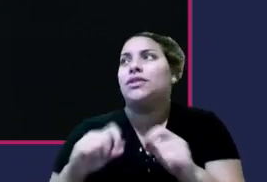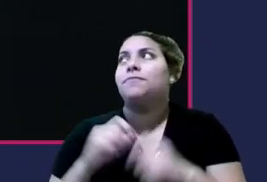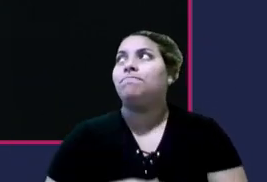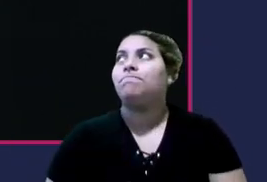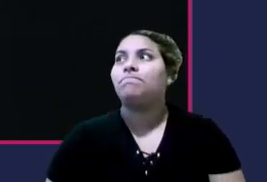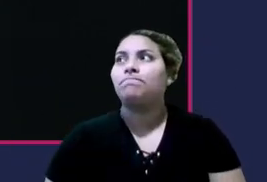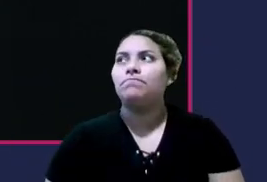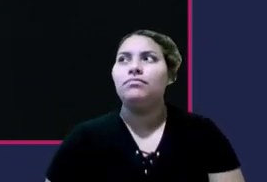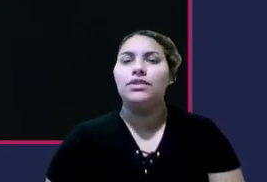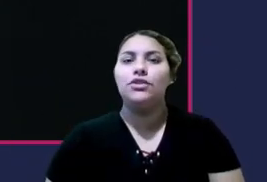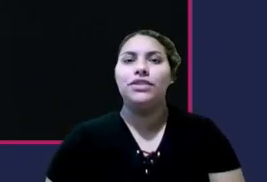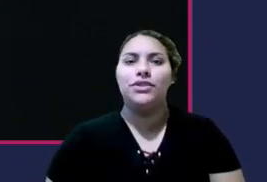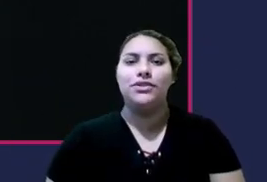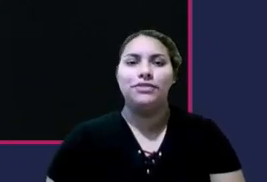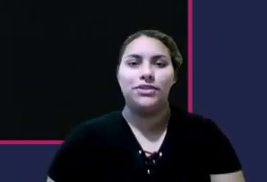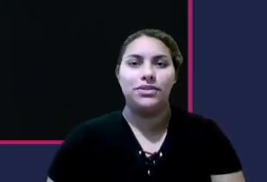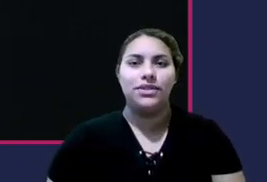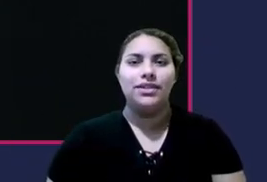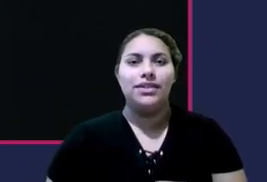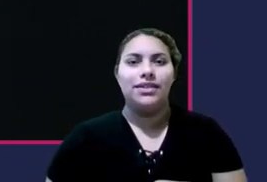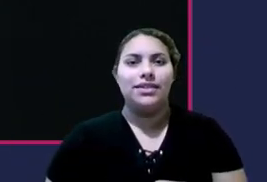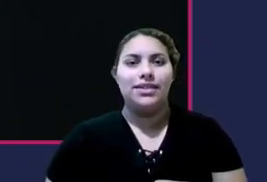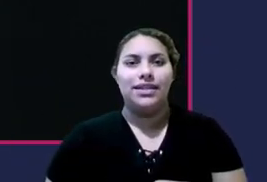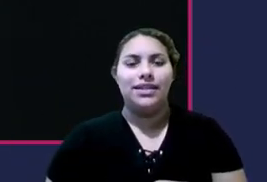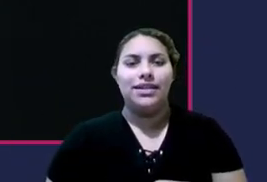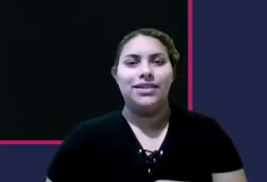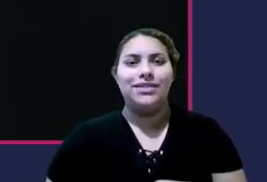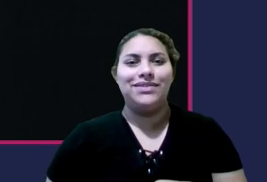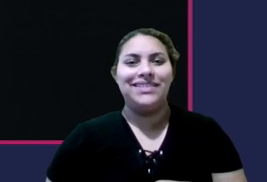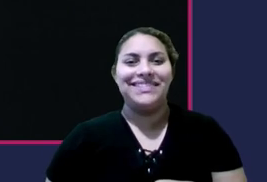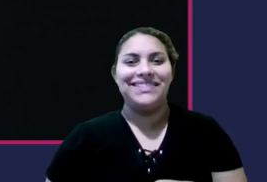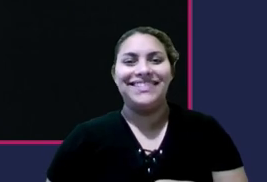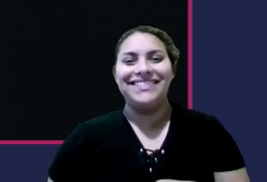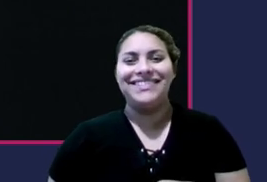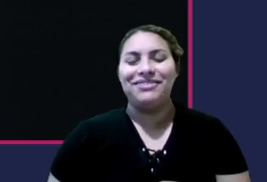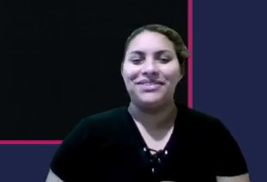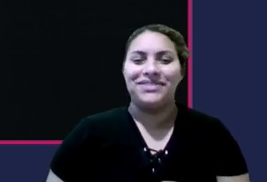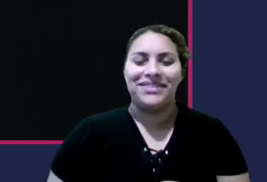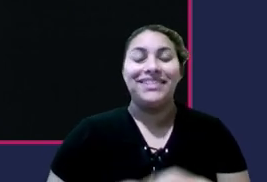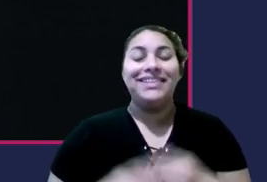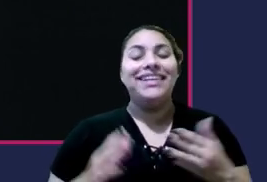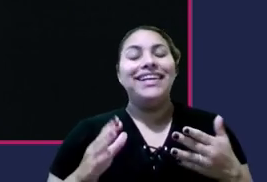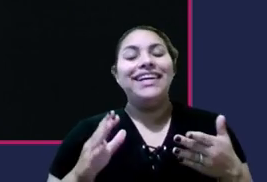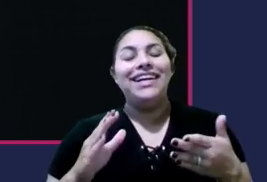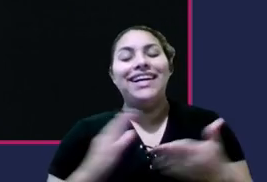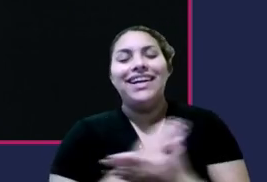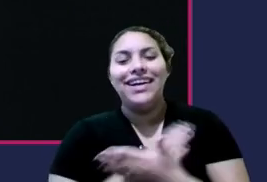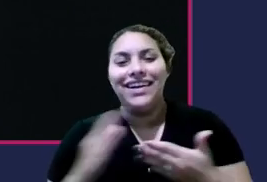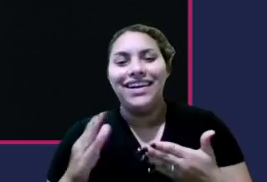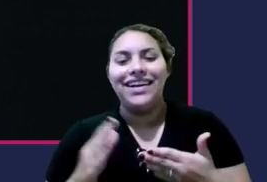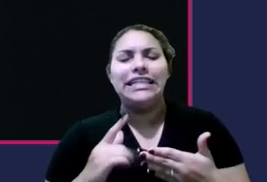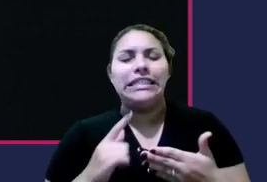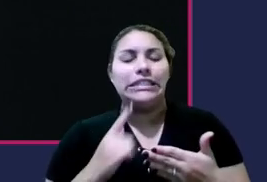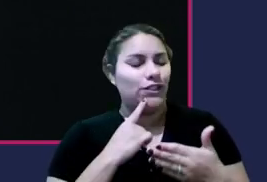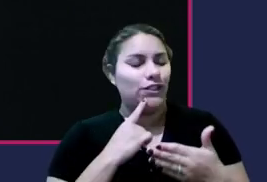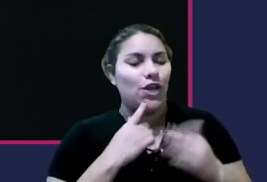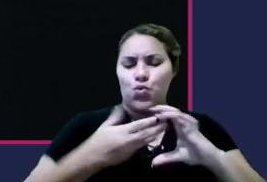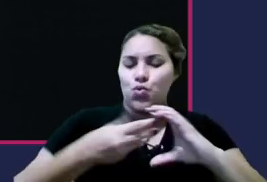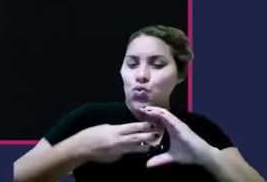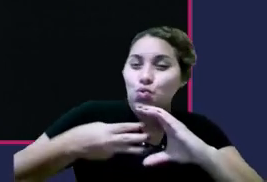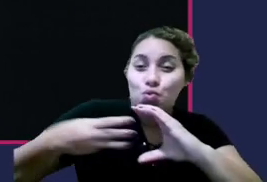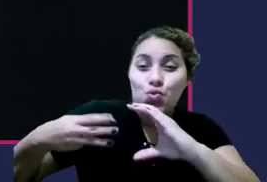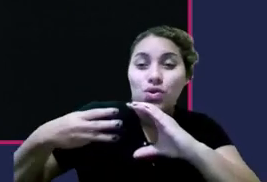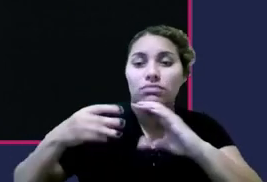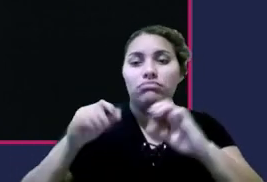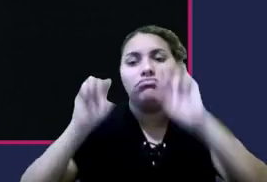what we can see is some of the judicialization and difficulties for access when we talk about